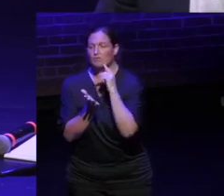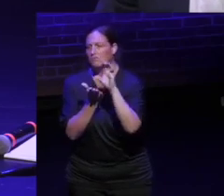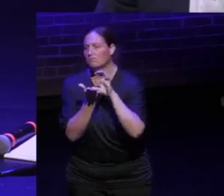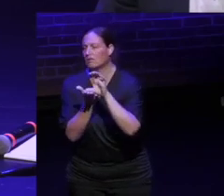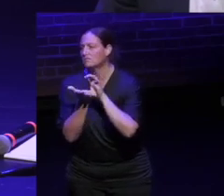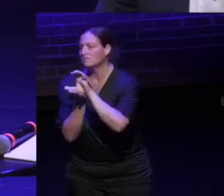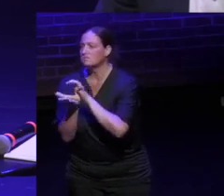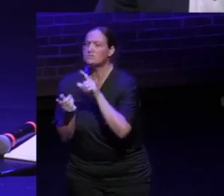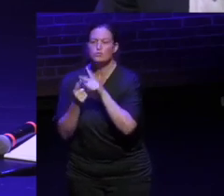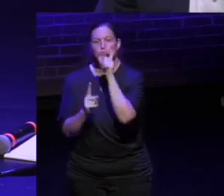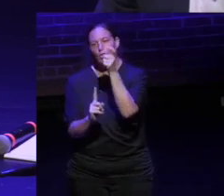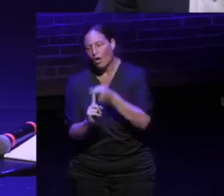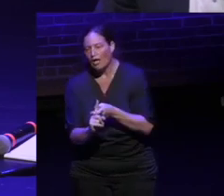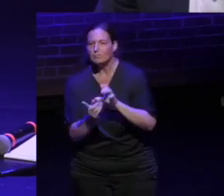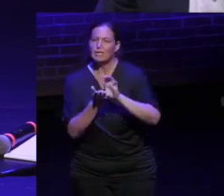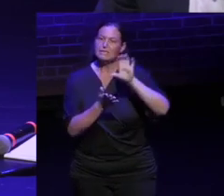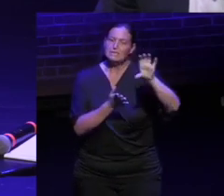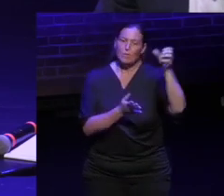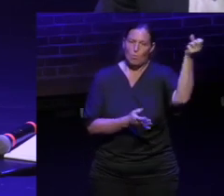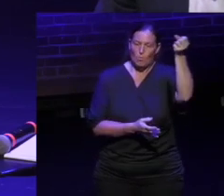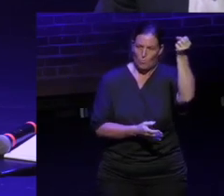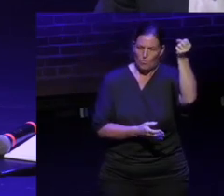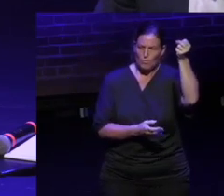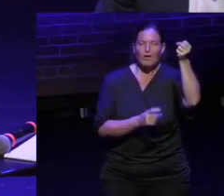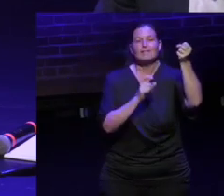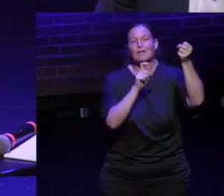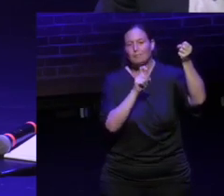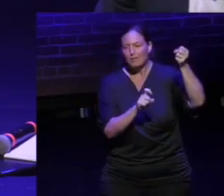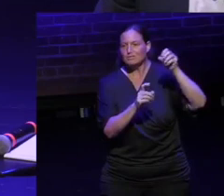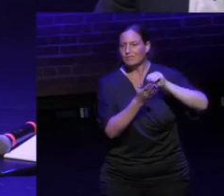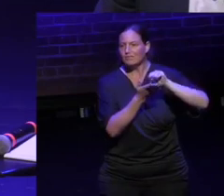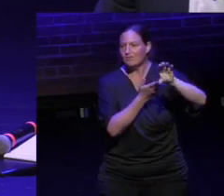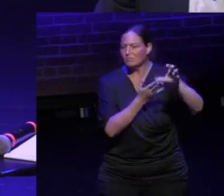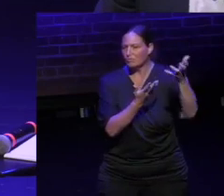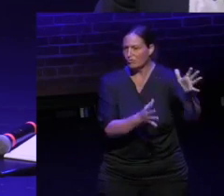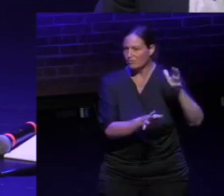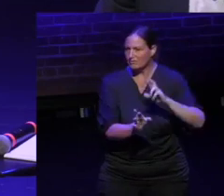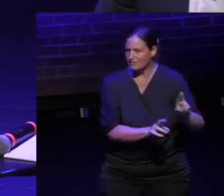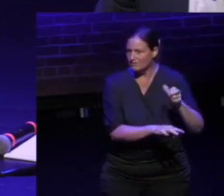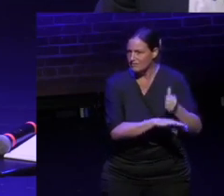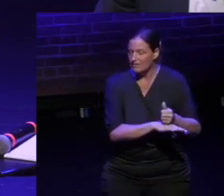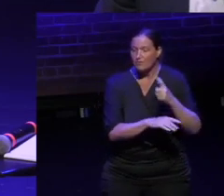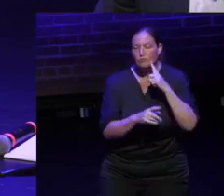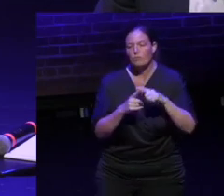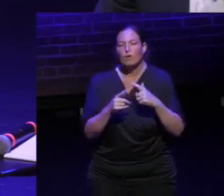something that is automatically set aside as a must-have investment. And I also think about it as it relates to the climate crisis, because there's a lot